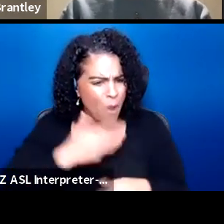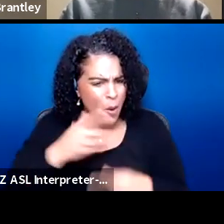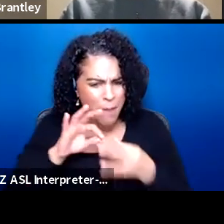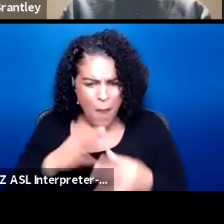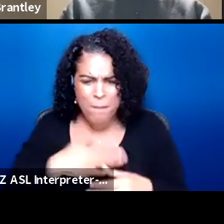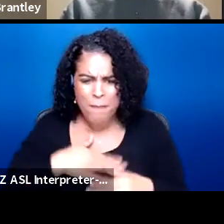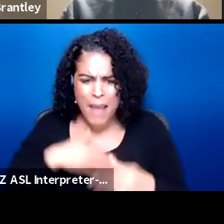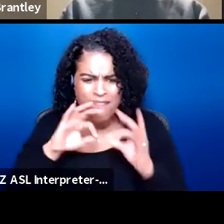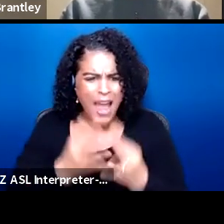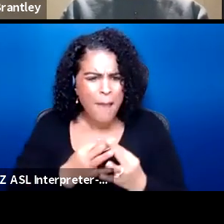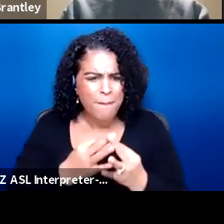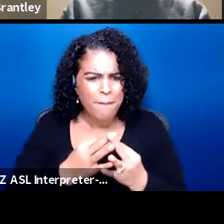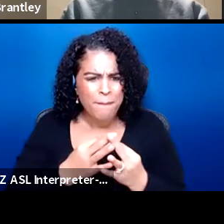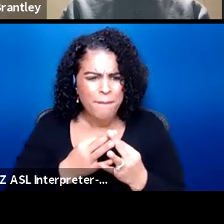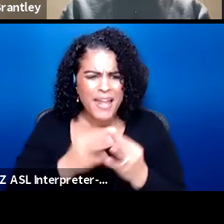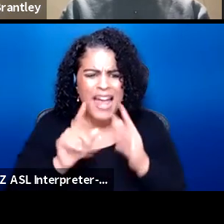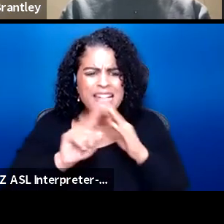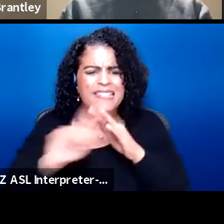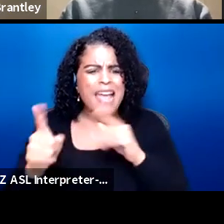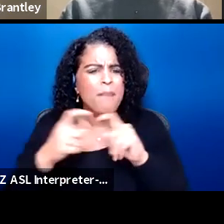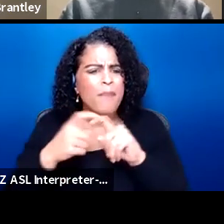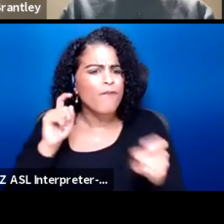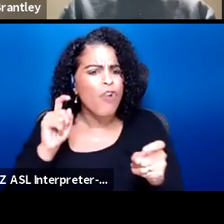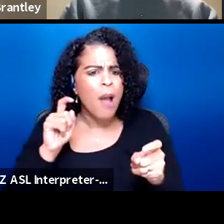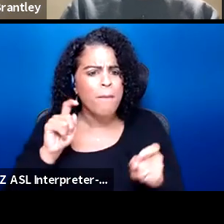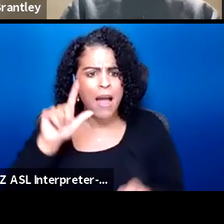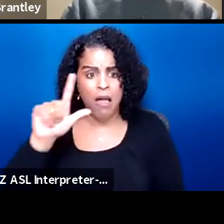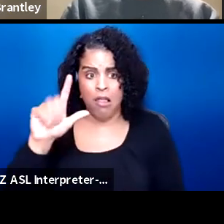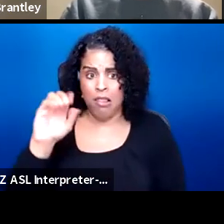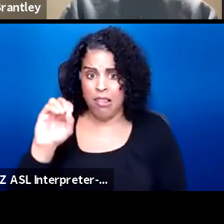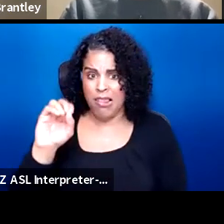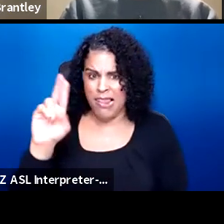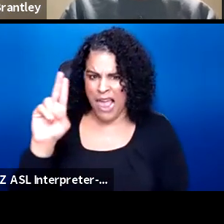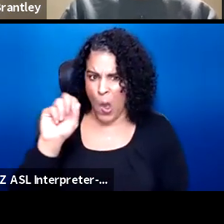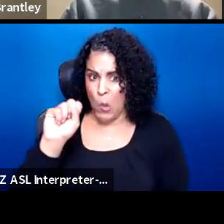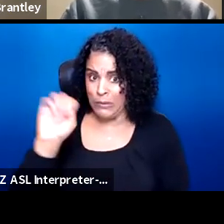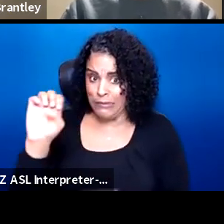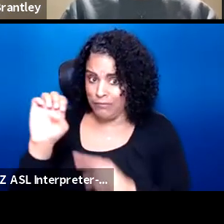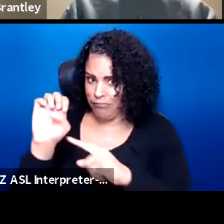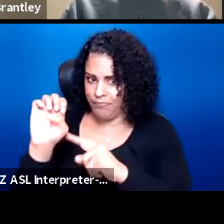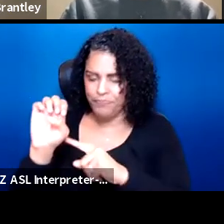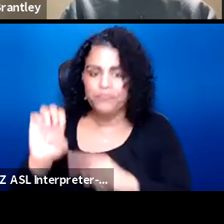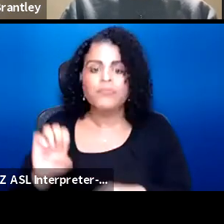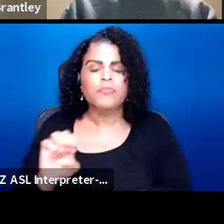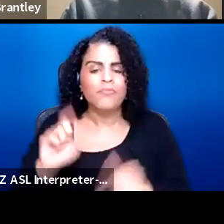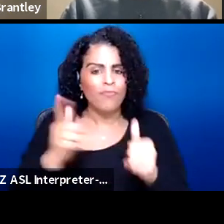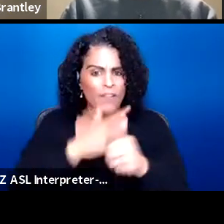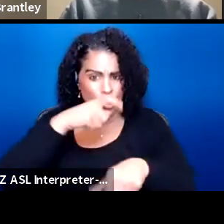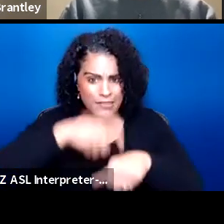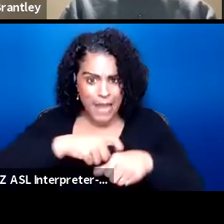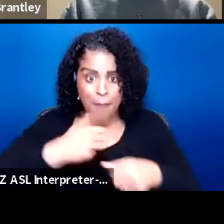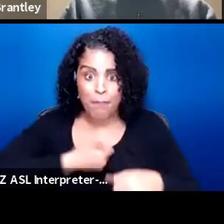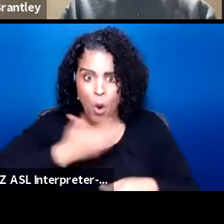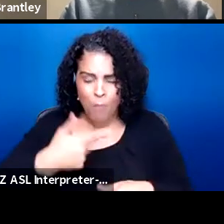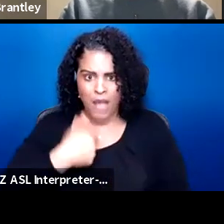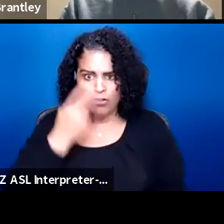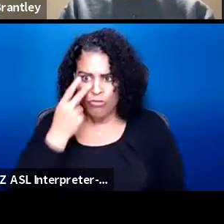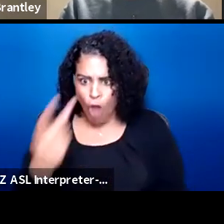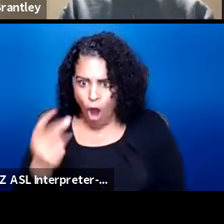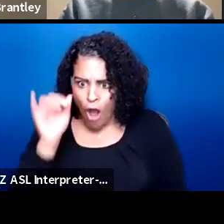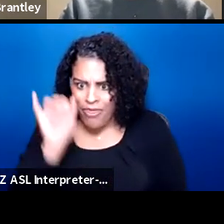my family's escape from Laos. And that poem then was the first time that I got to see that piece. And